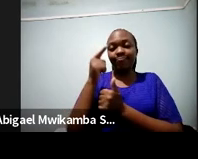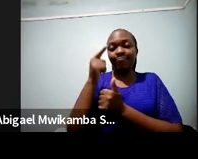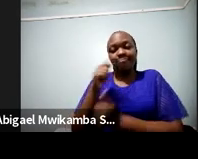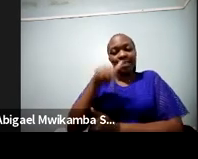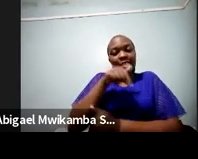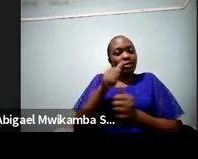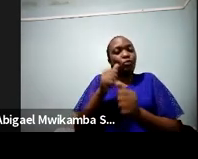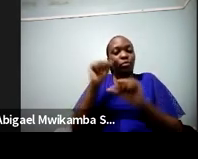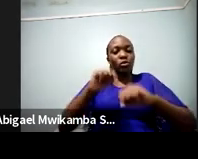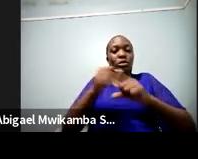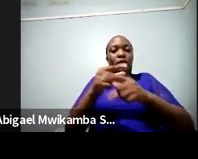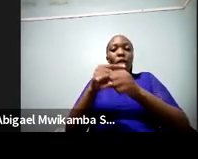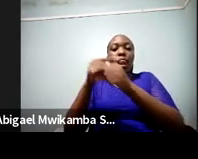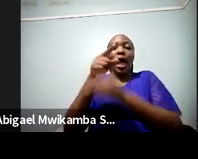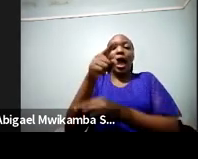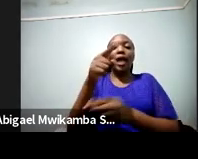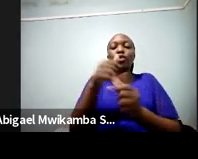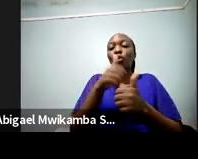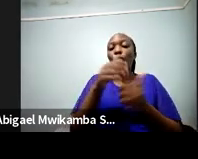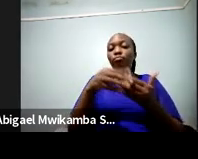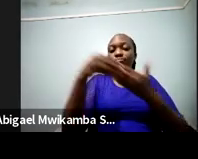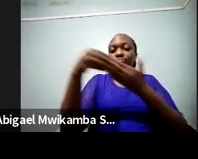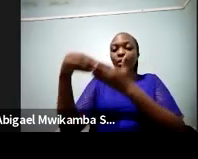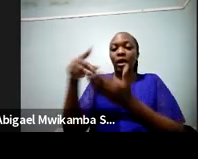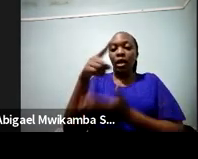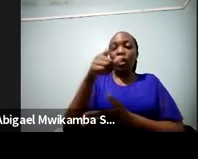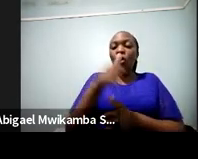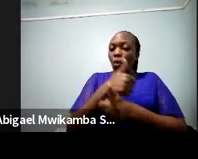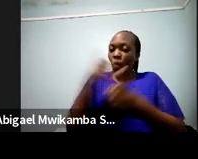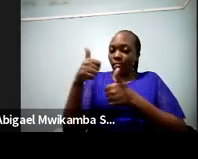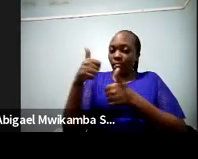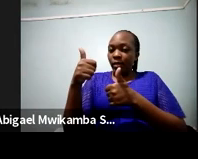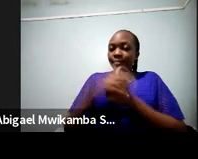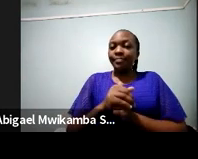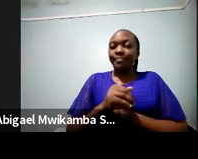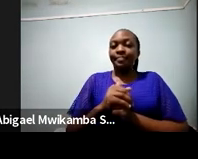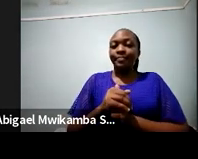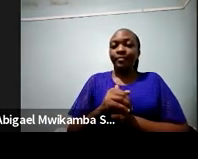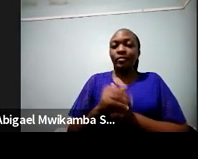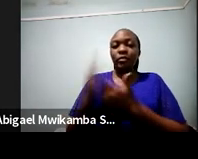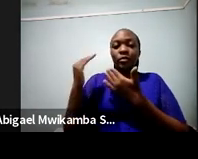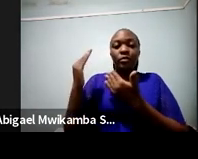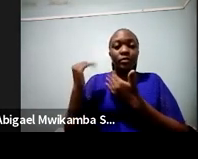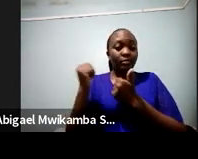thoroughly through your life. So we hope that you will understand the 10 must-know personal finance